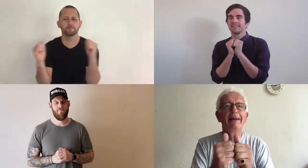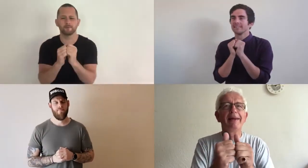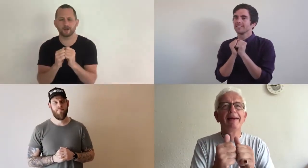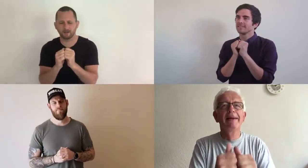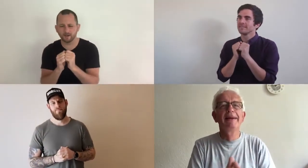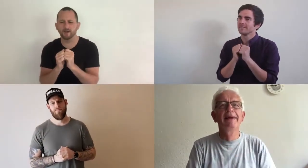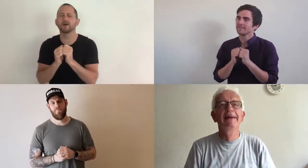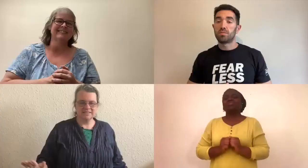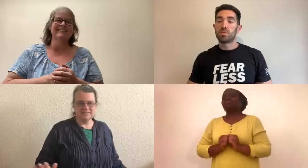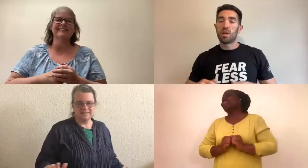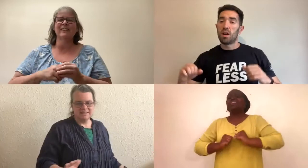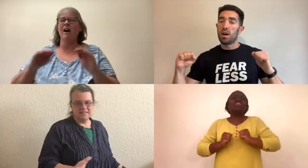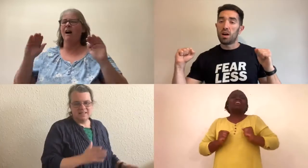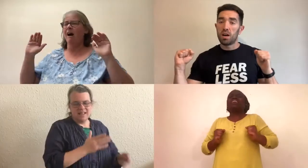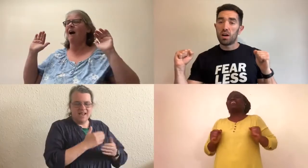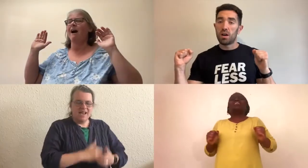Amen.